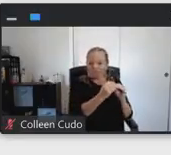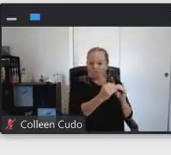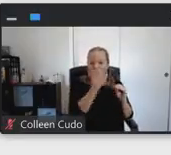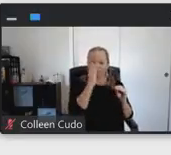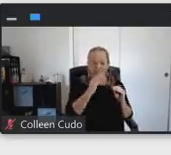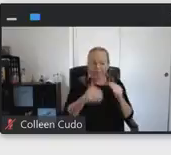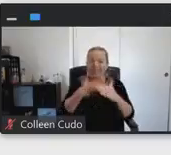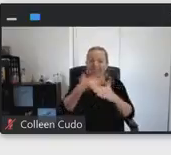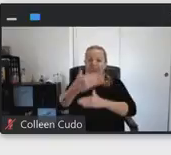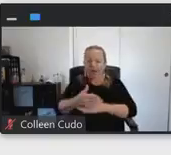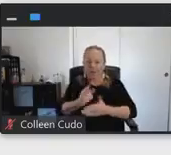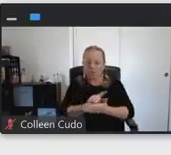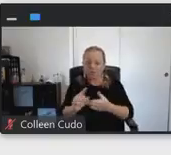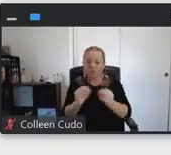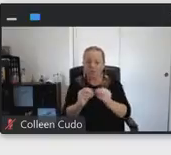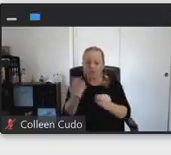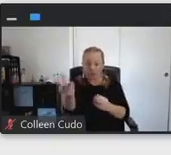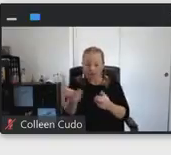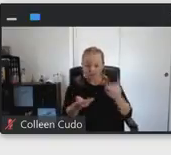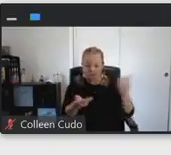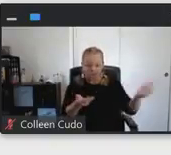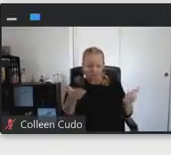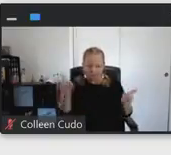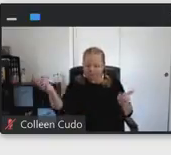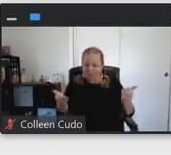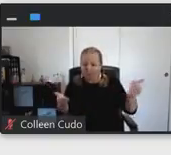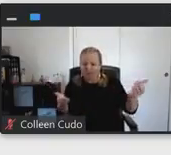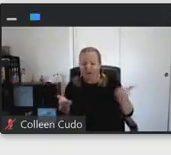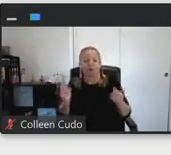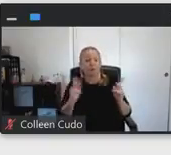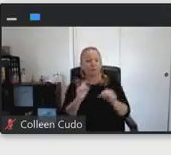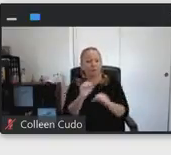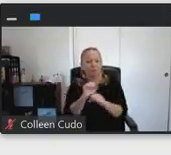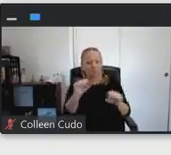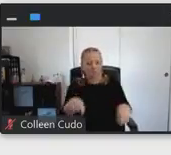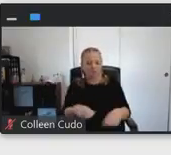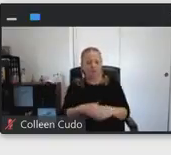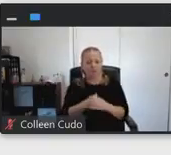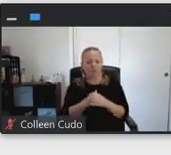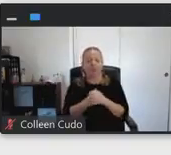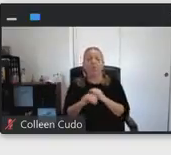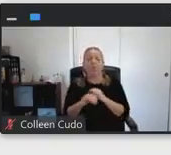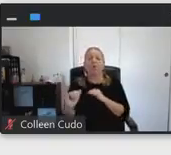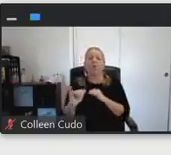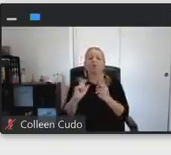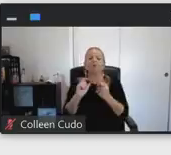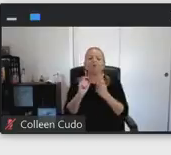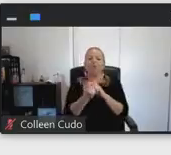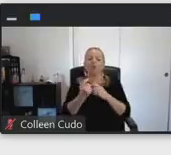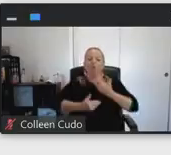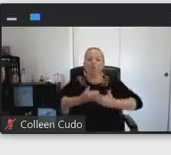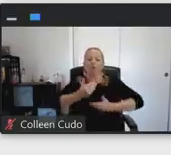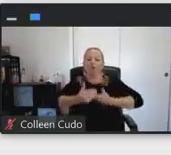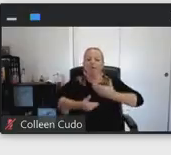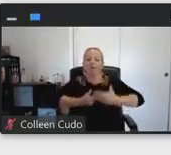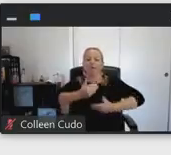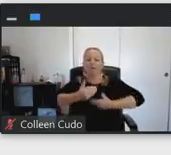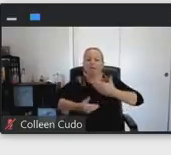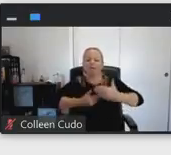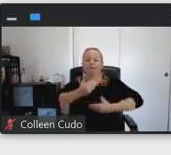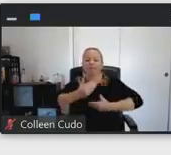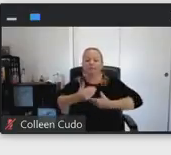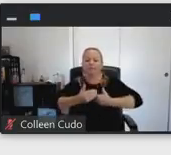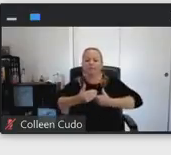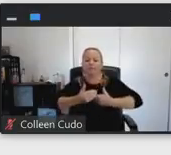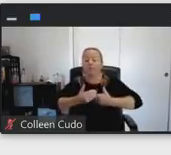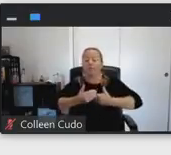week after to really get more staff who are able to do that work. We also changed a lot of our processes to reach cases faster.